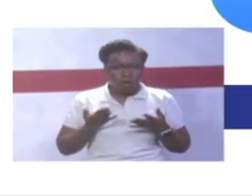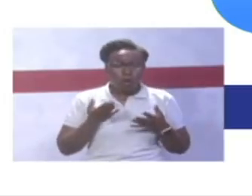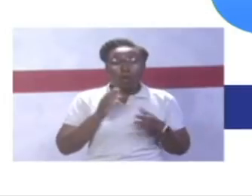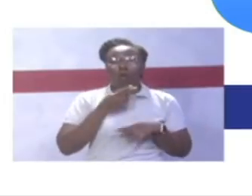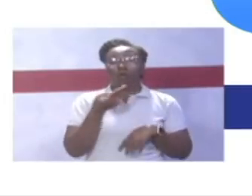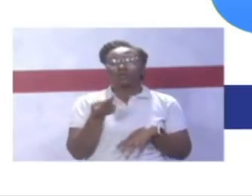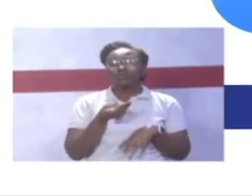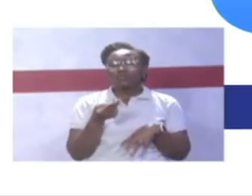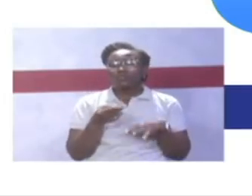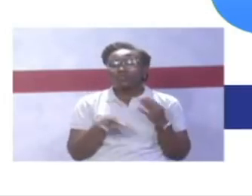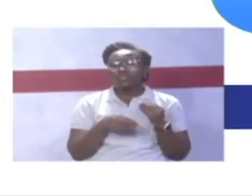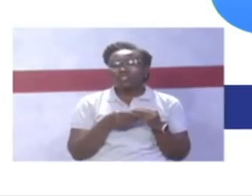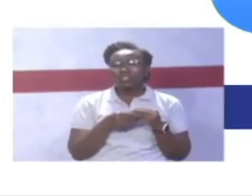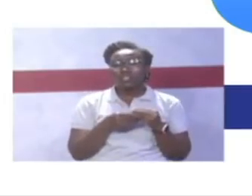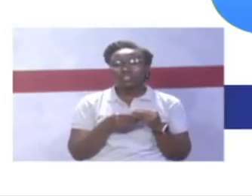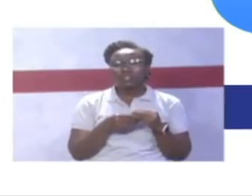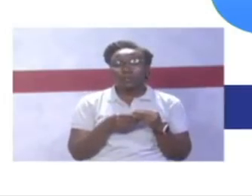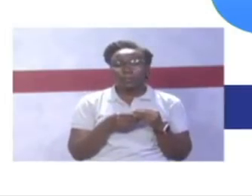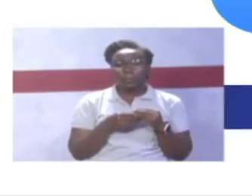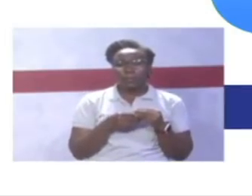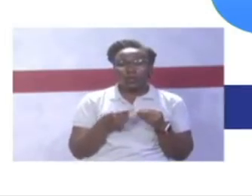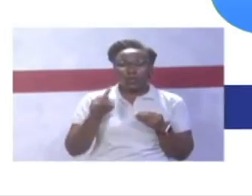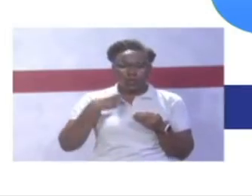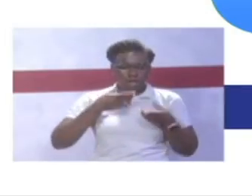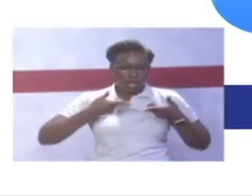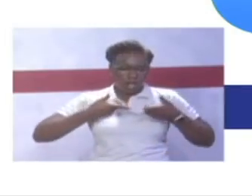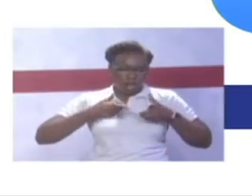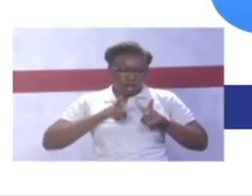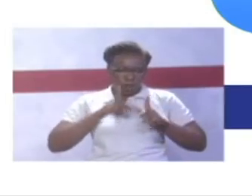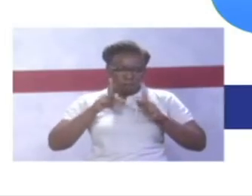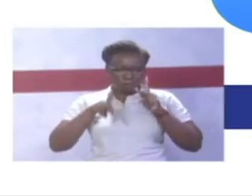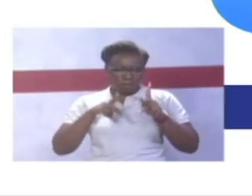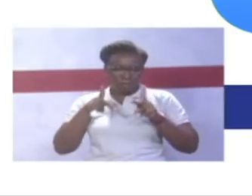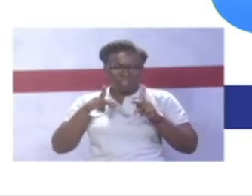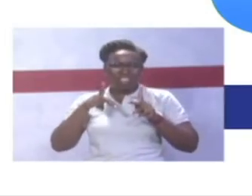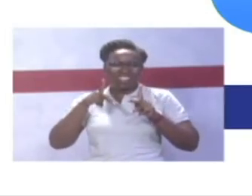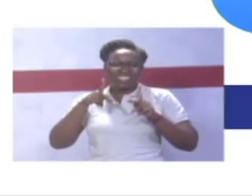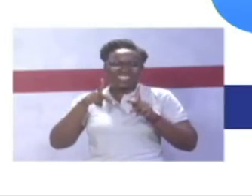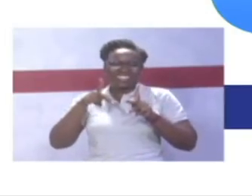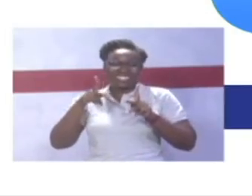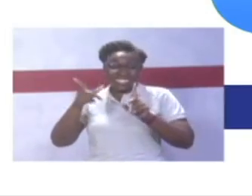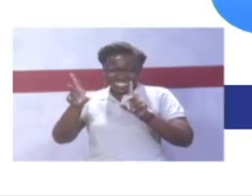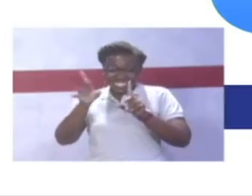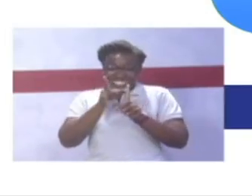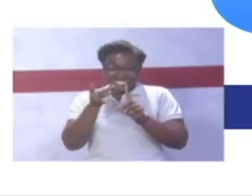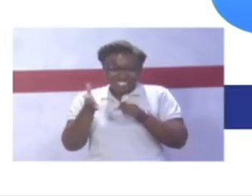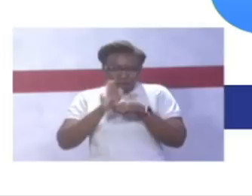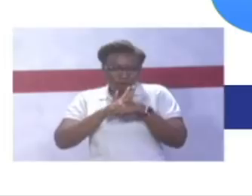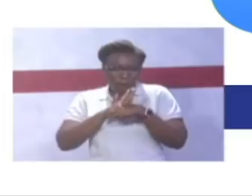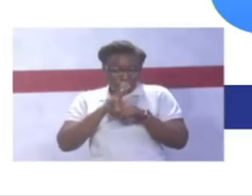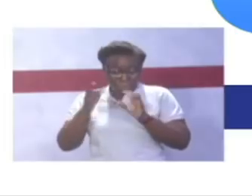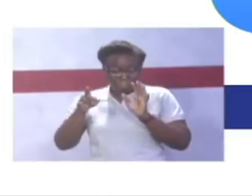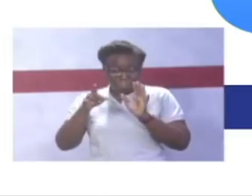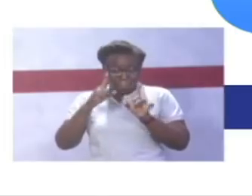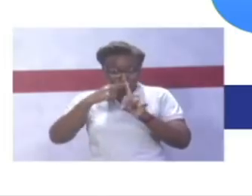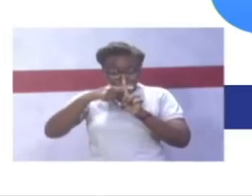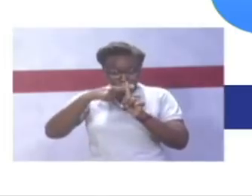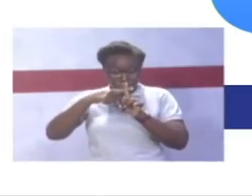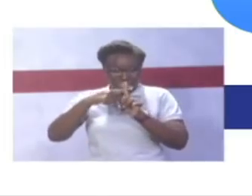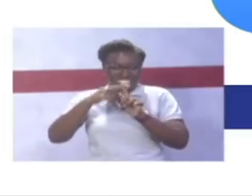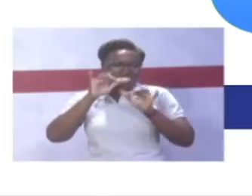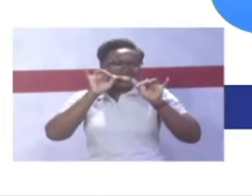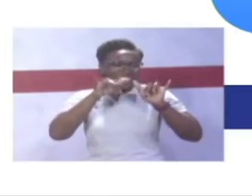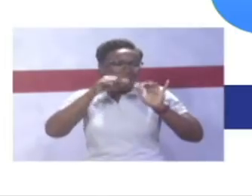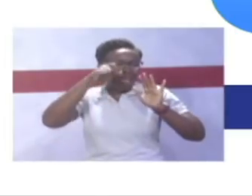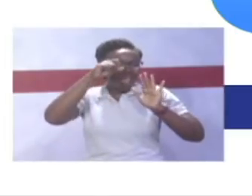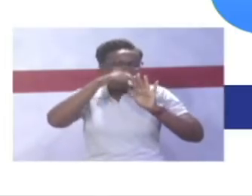Also, for some time now, we've been allowing positive patients to self-isolate at home, and there's a monitoring system in place. But of course, now we have